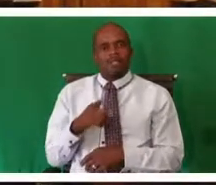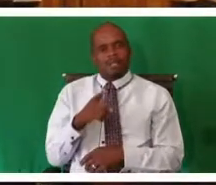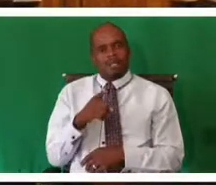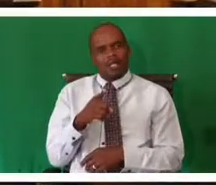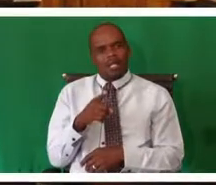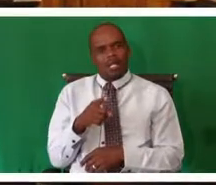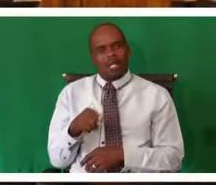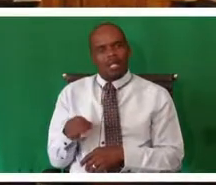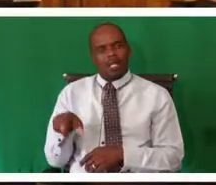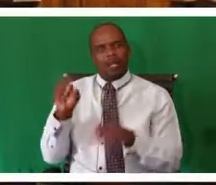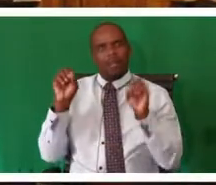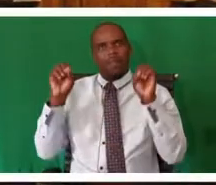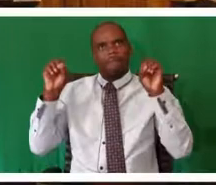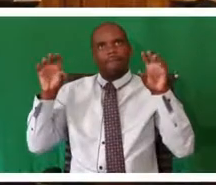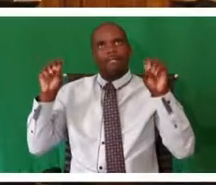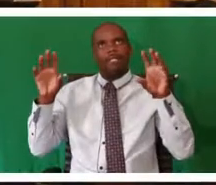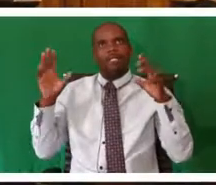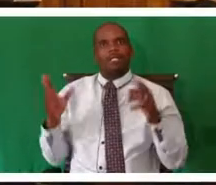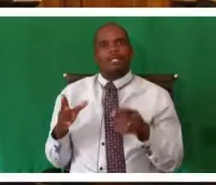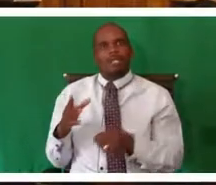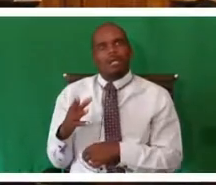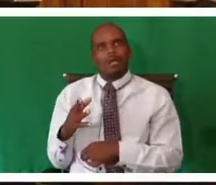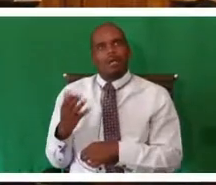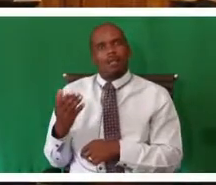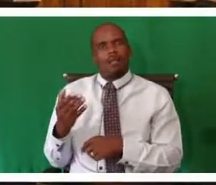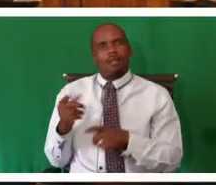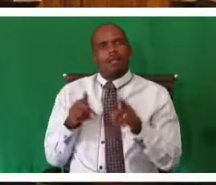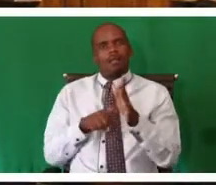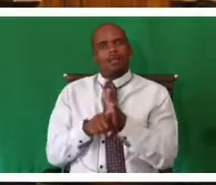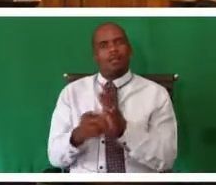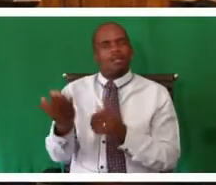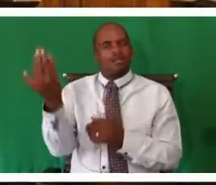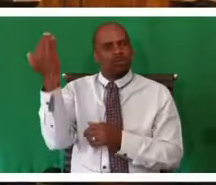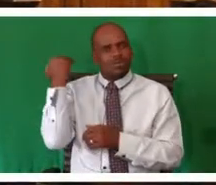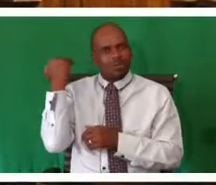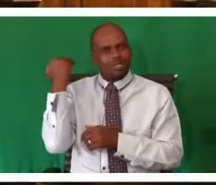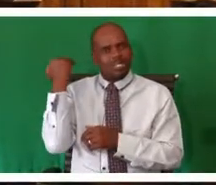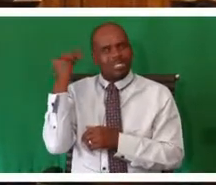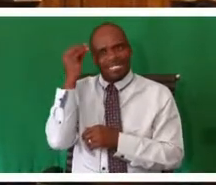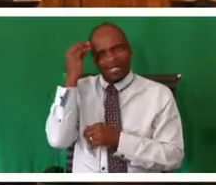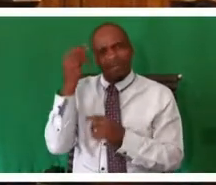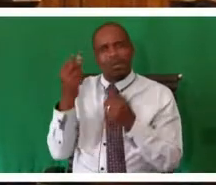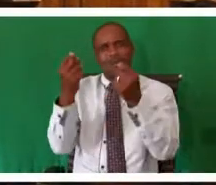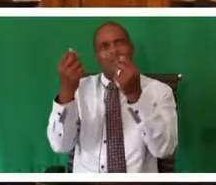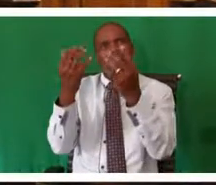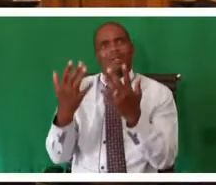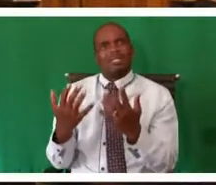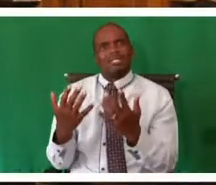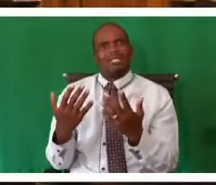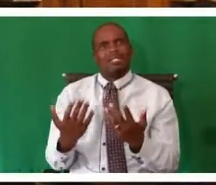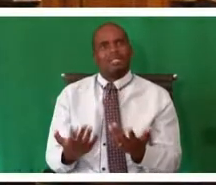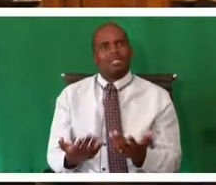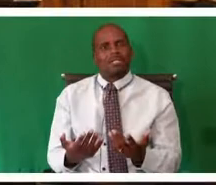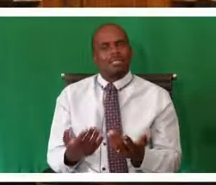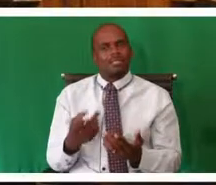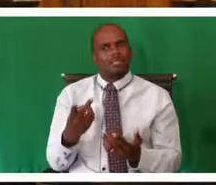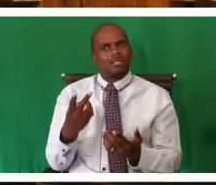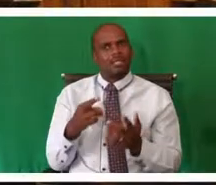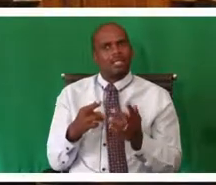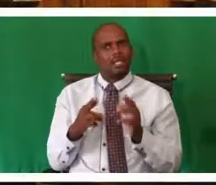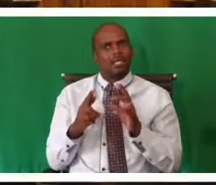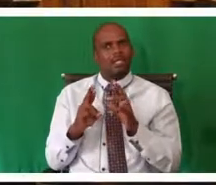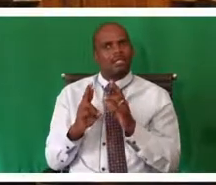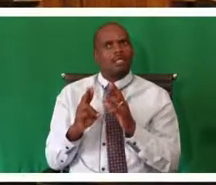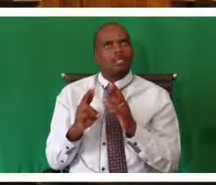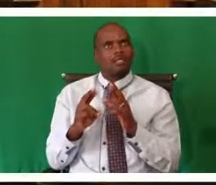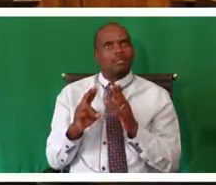briefing last week, the issue of the budget cut as a result of